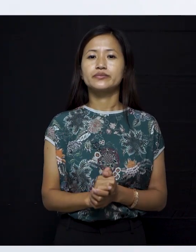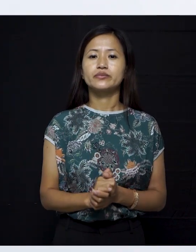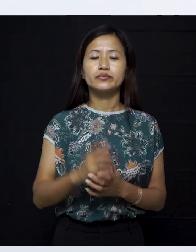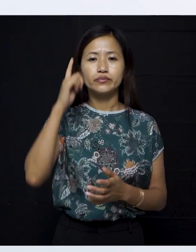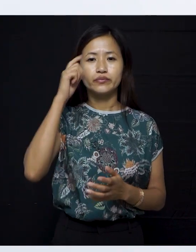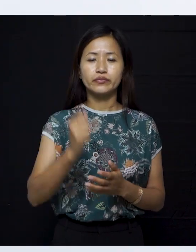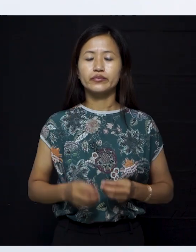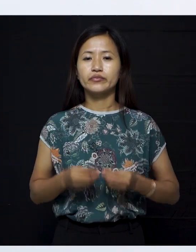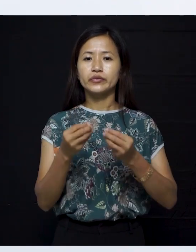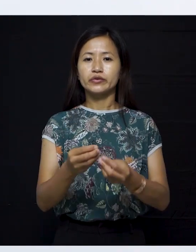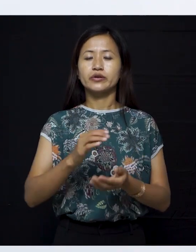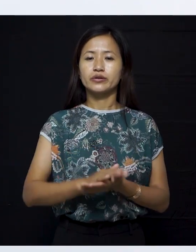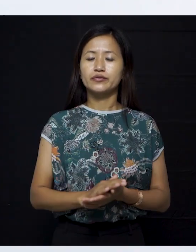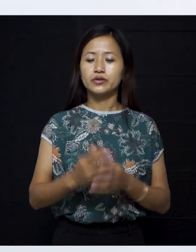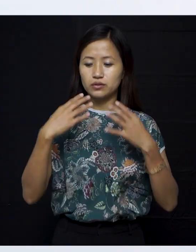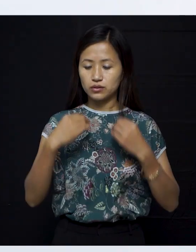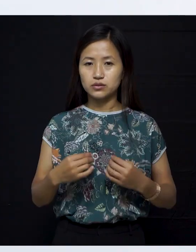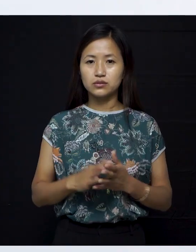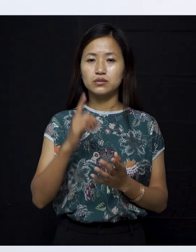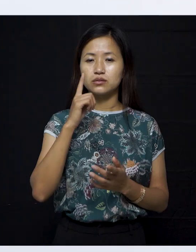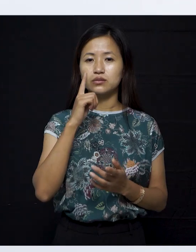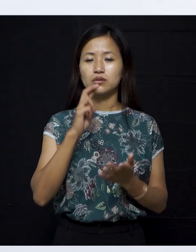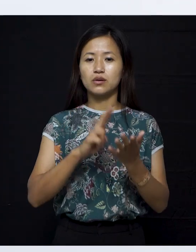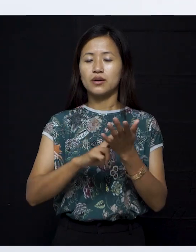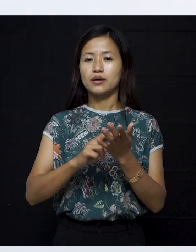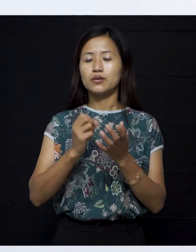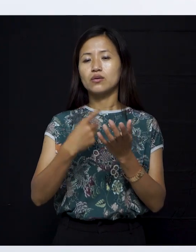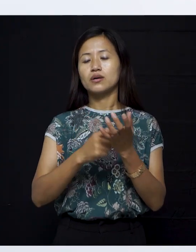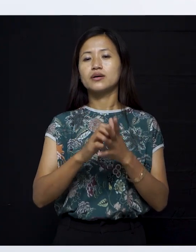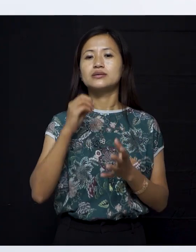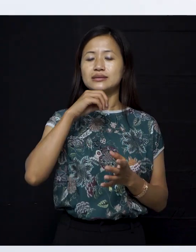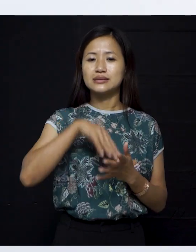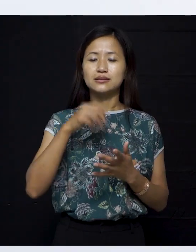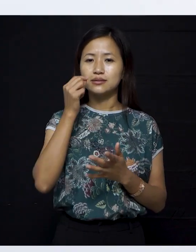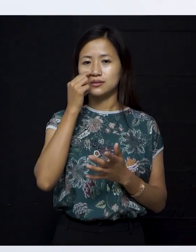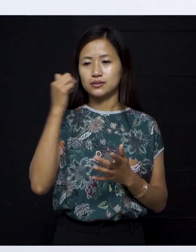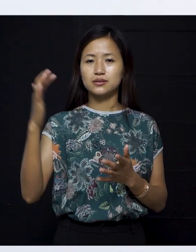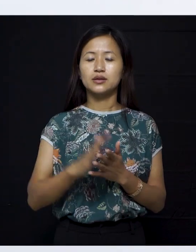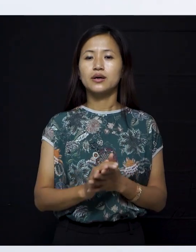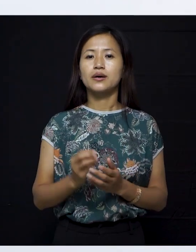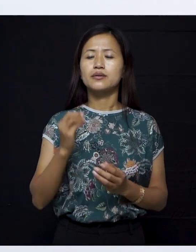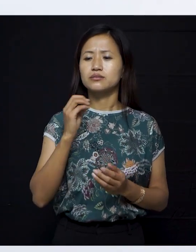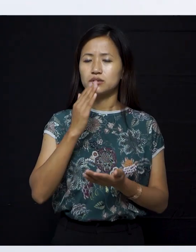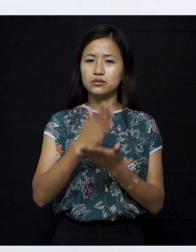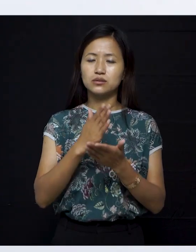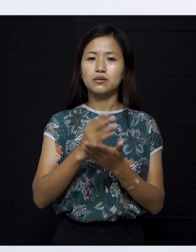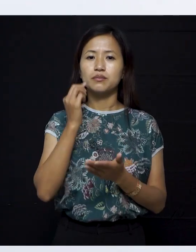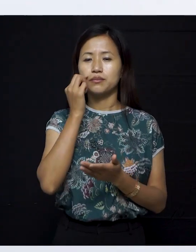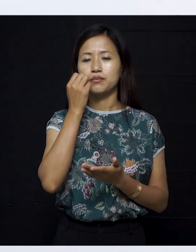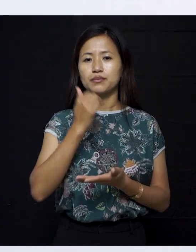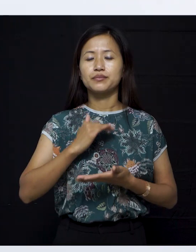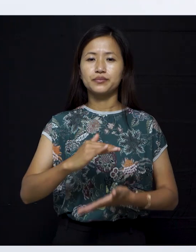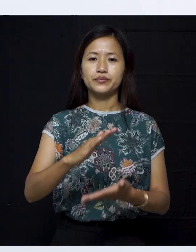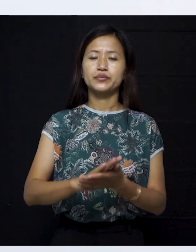the priest giving the clothes to Nora, right? And the priest also said that he would not stop Bartley from going to the sea because their mother would